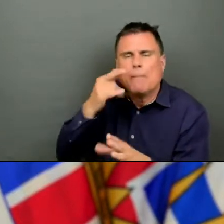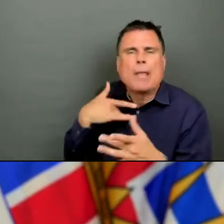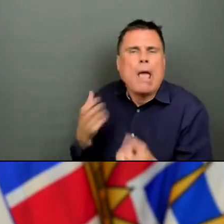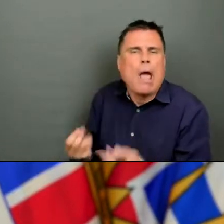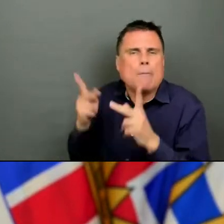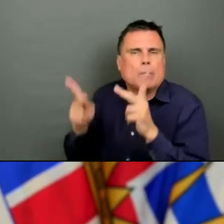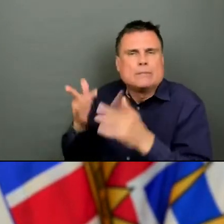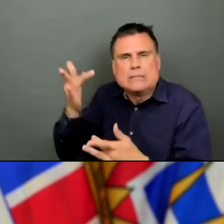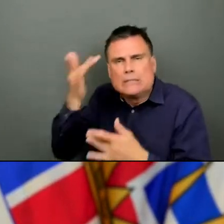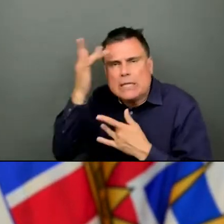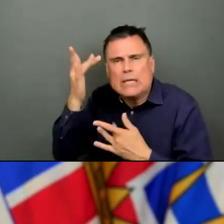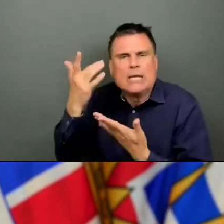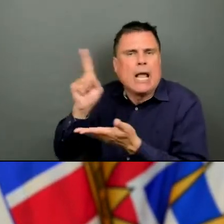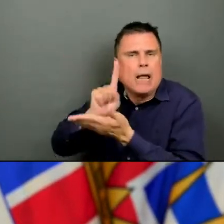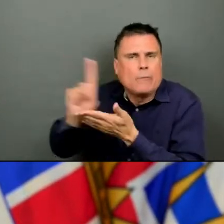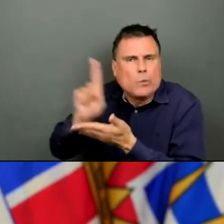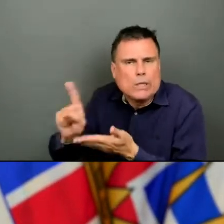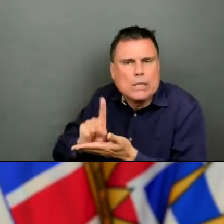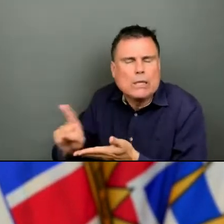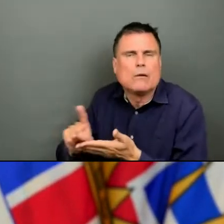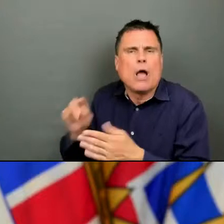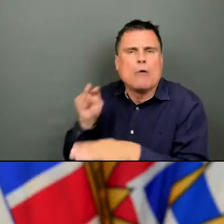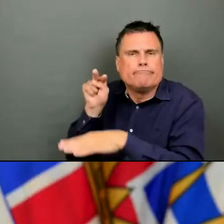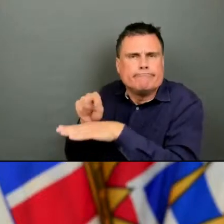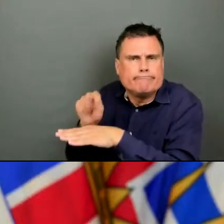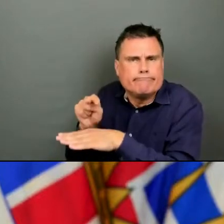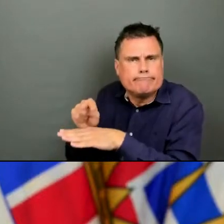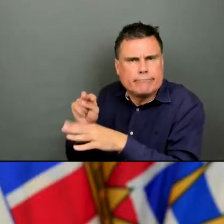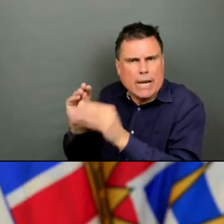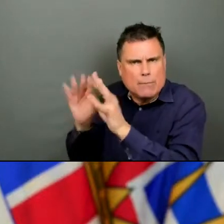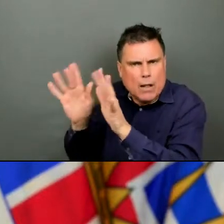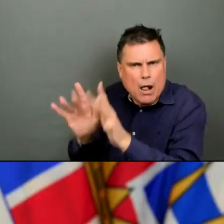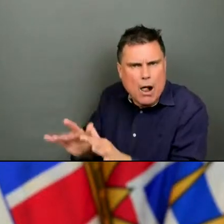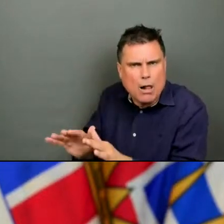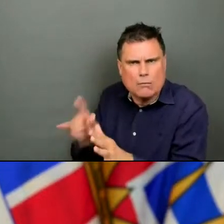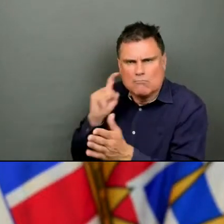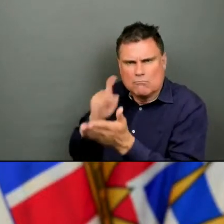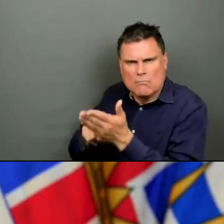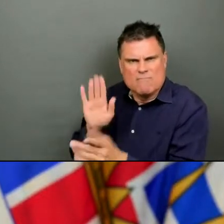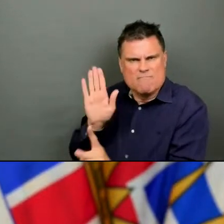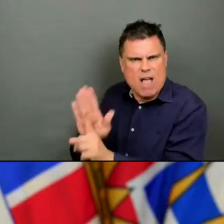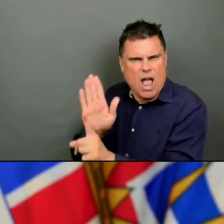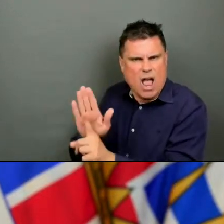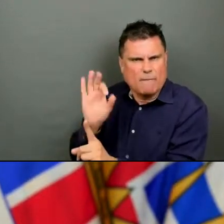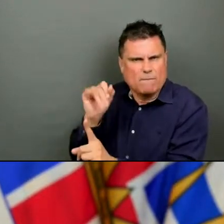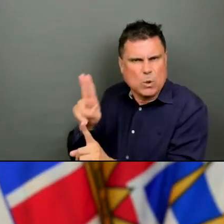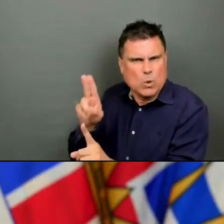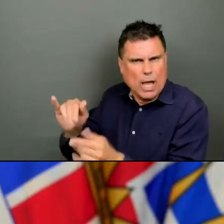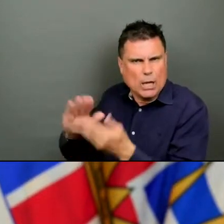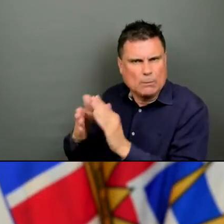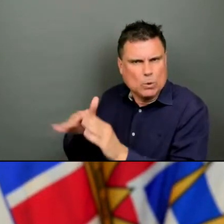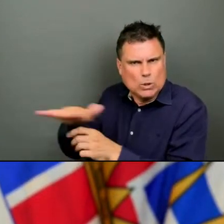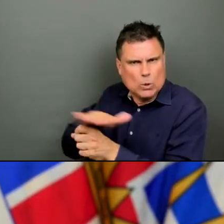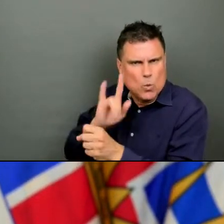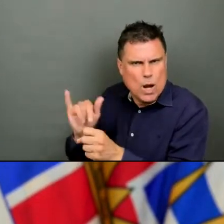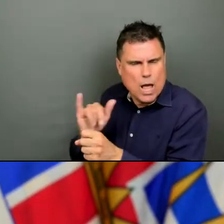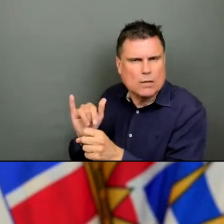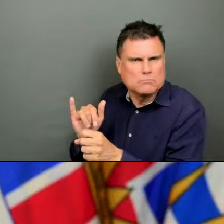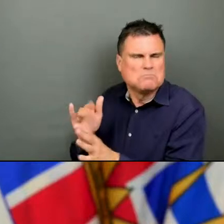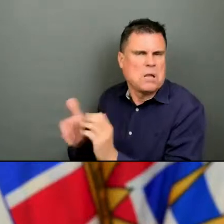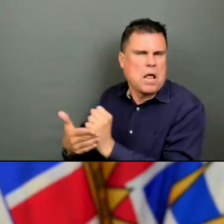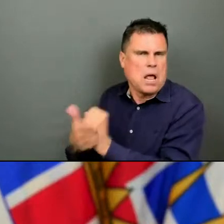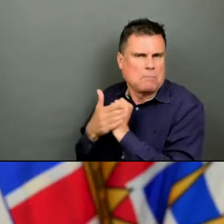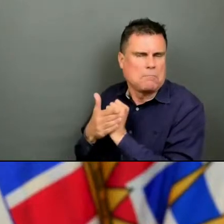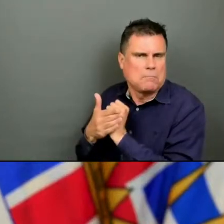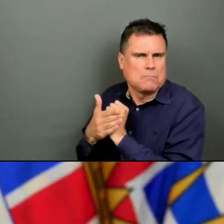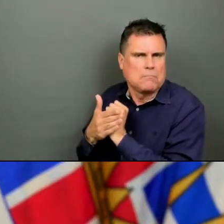sentinel surveillance set up so that we can detect it when it's in a community. Recognizing that as rates are going down, we're